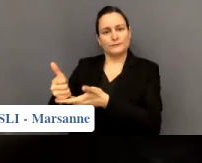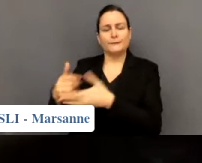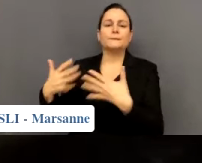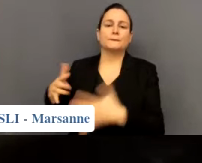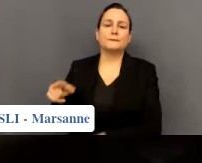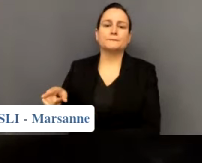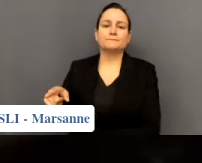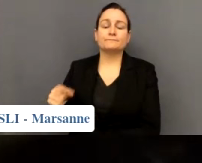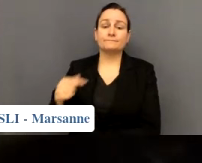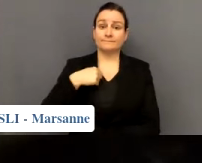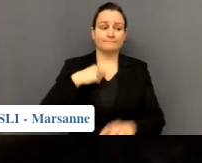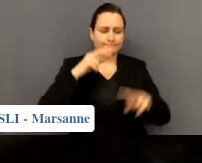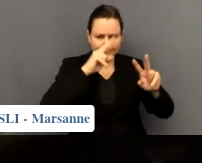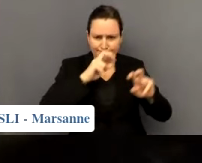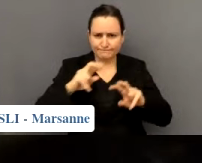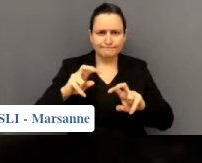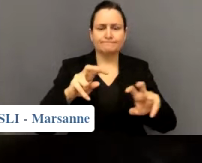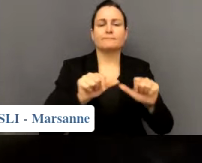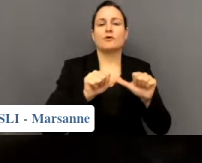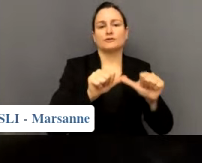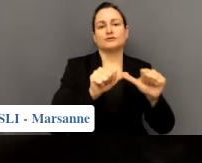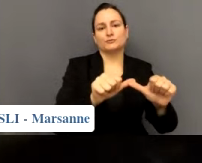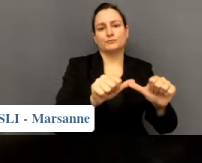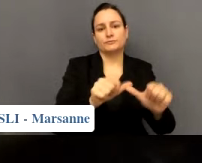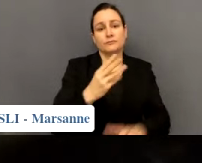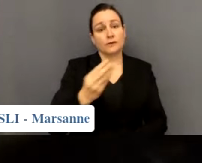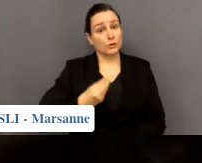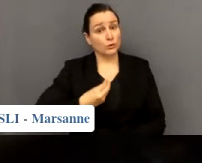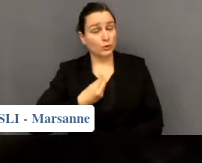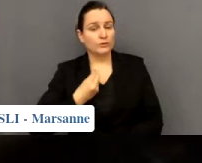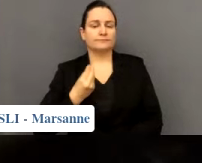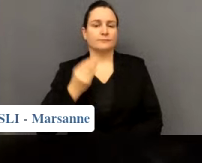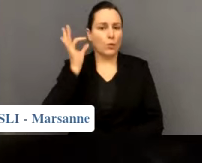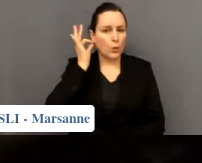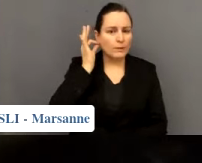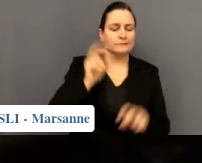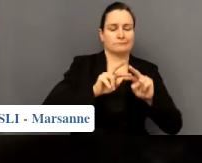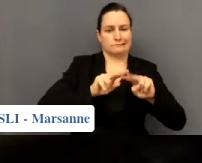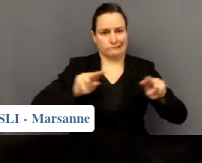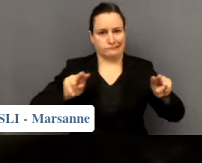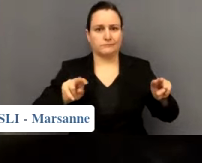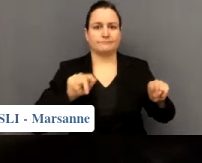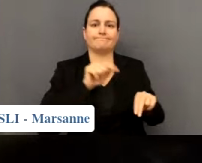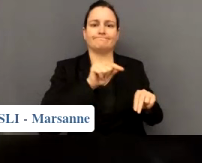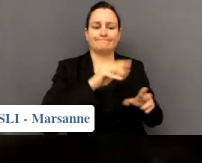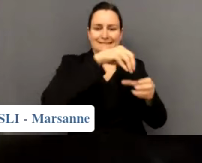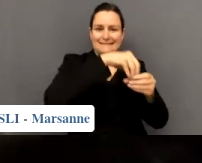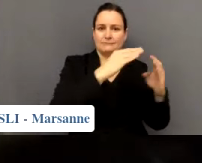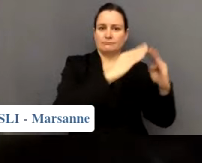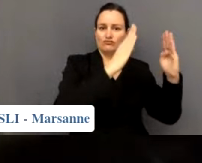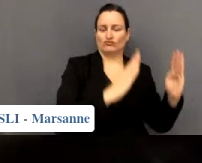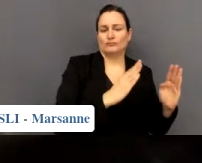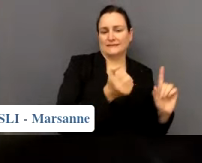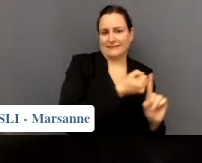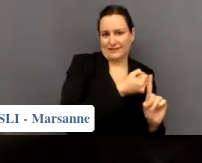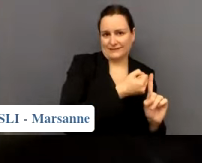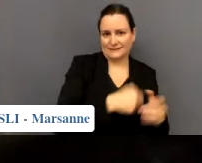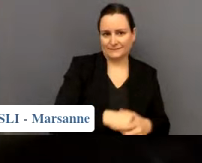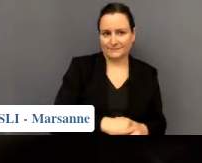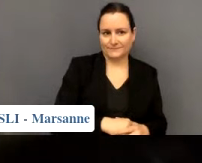children and young people's experiences of domestic and family violence. However, the COVID study, as well as the longitudinal study, showed